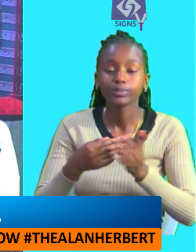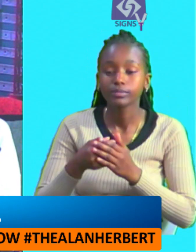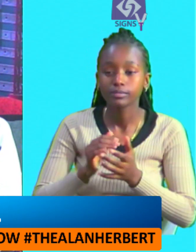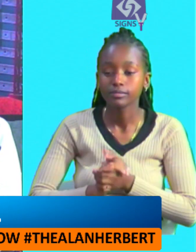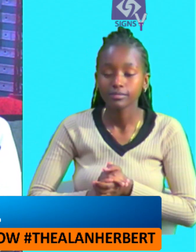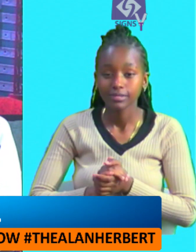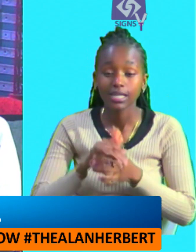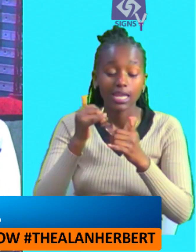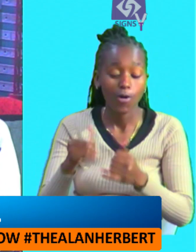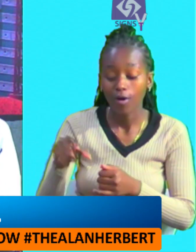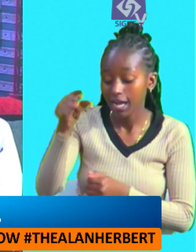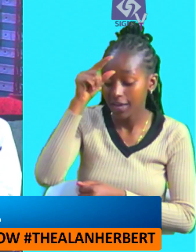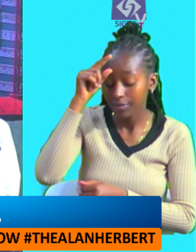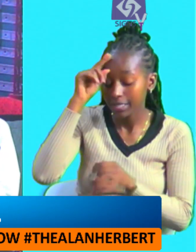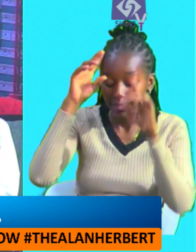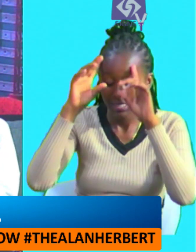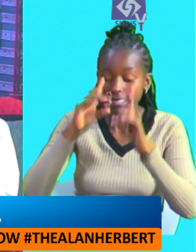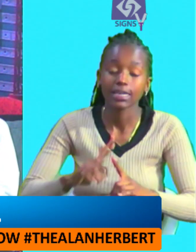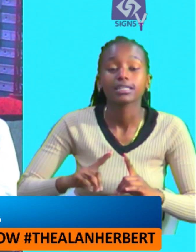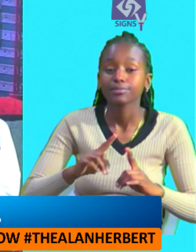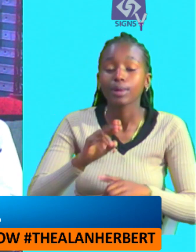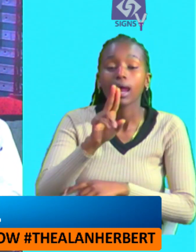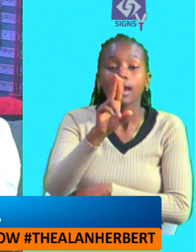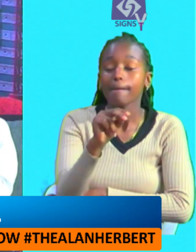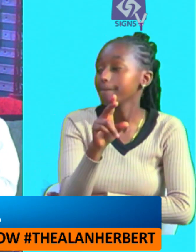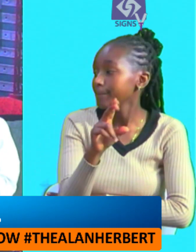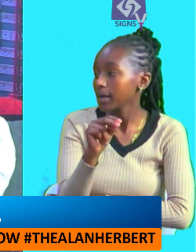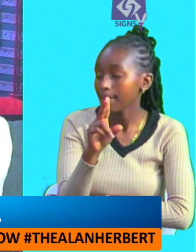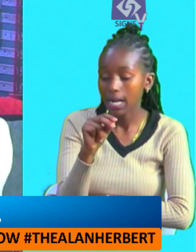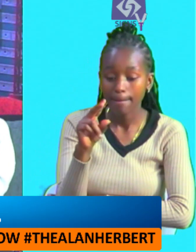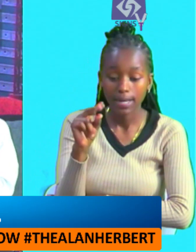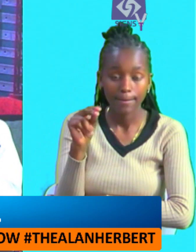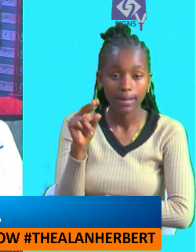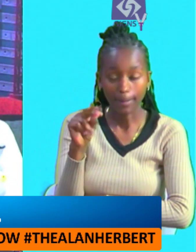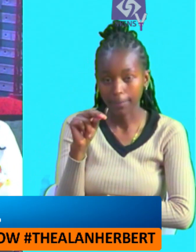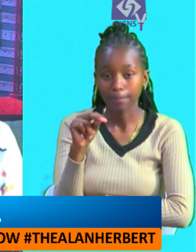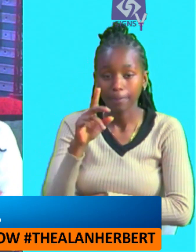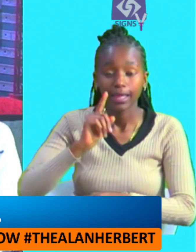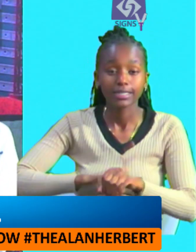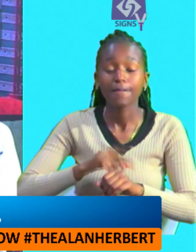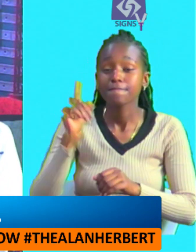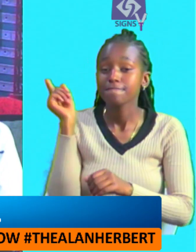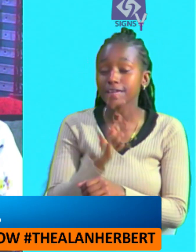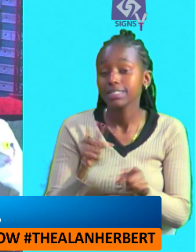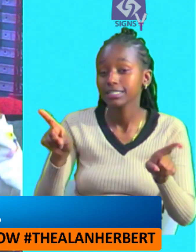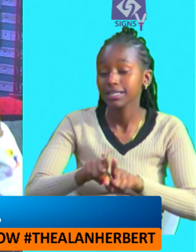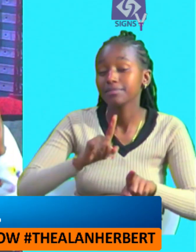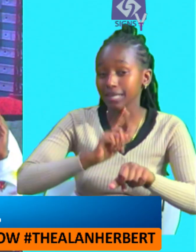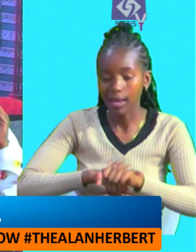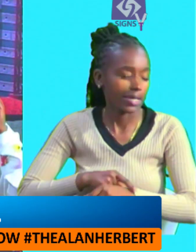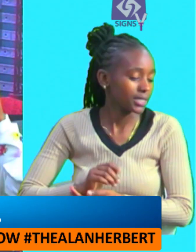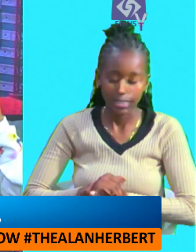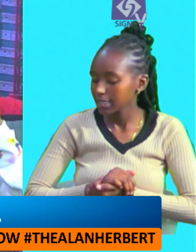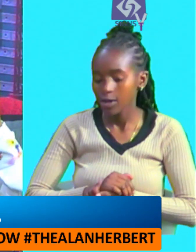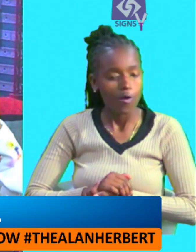You're not nice. Nakumbuka I think on our first episodes about Pep Talk,